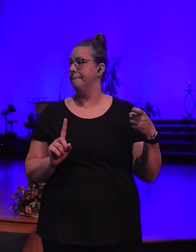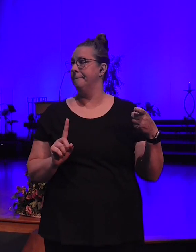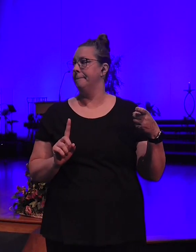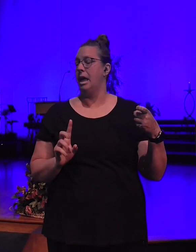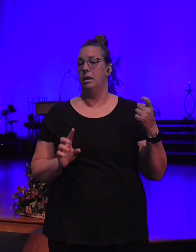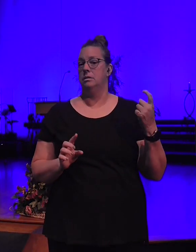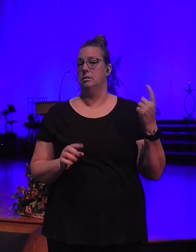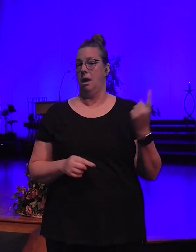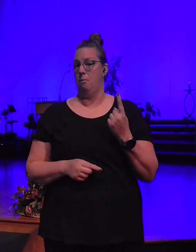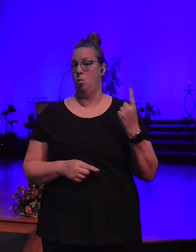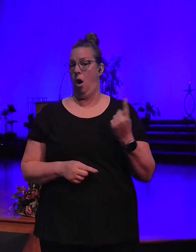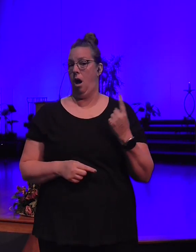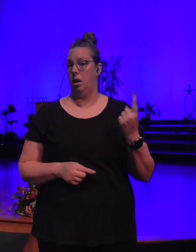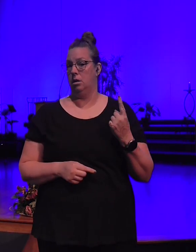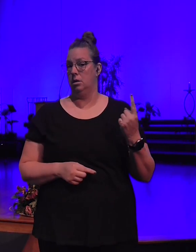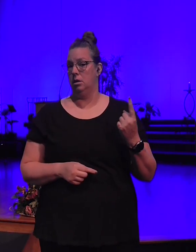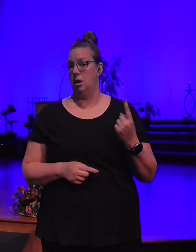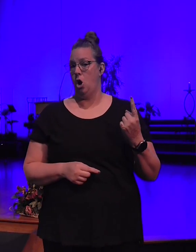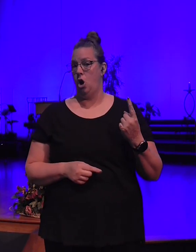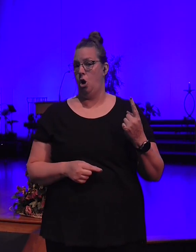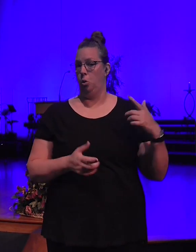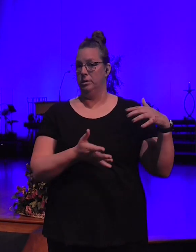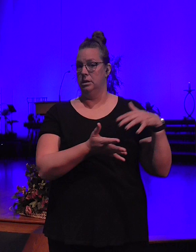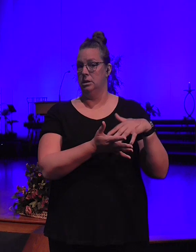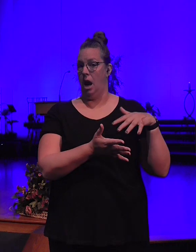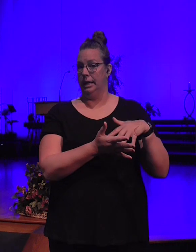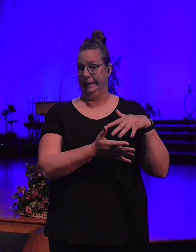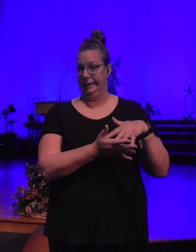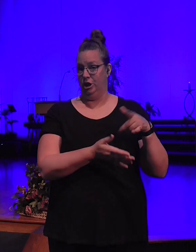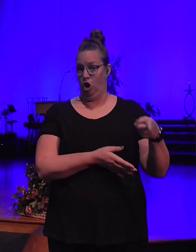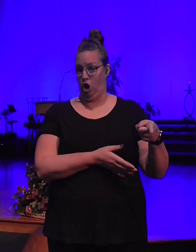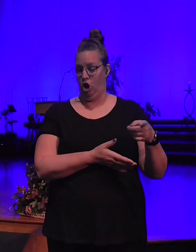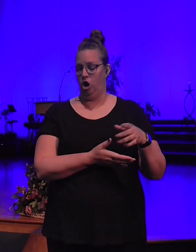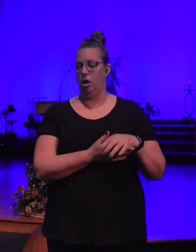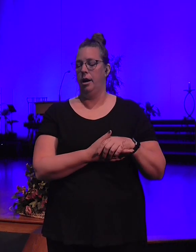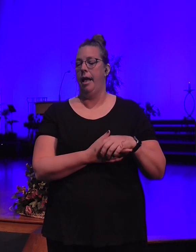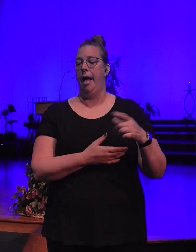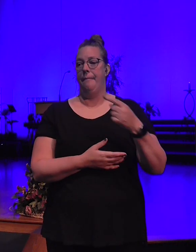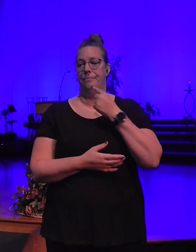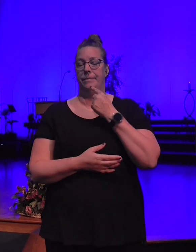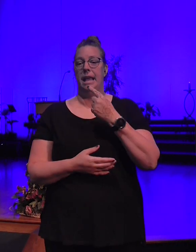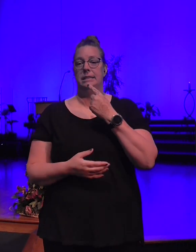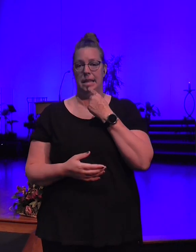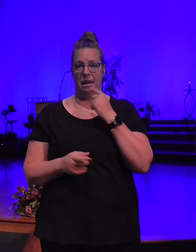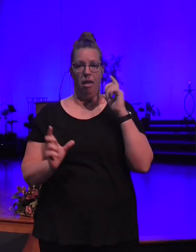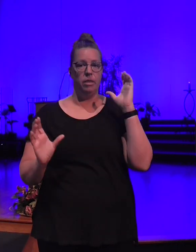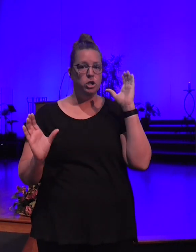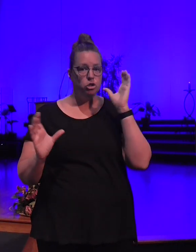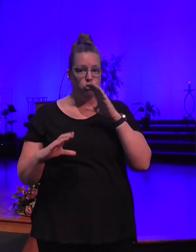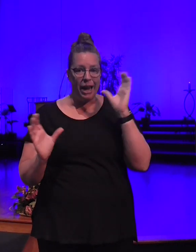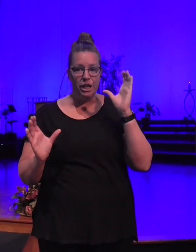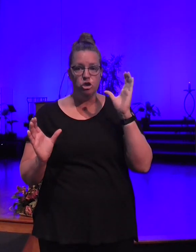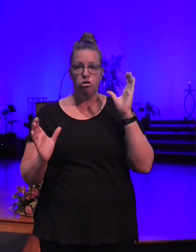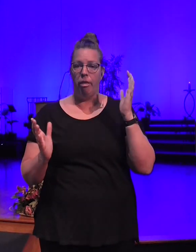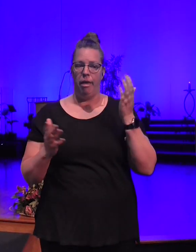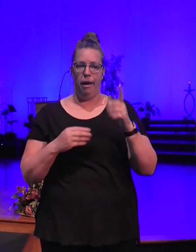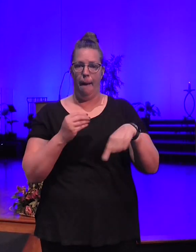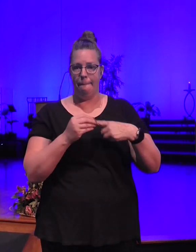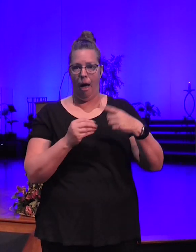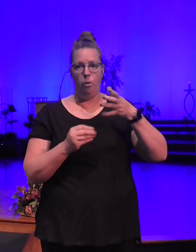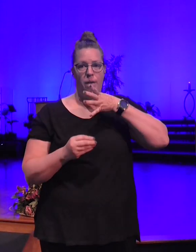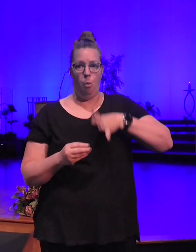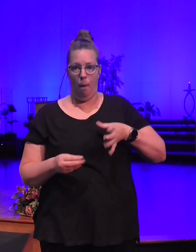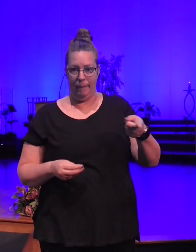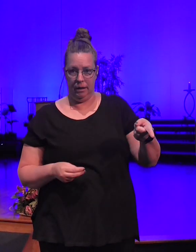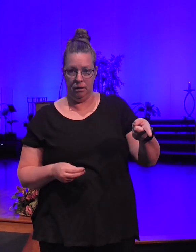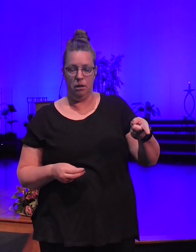someone who had done some study on Harriet, and they said, the strangest thing about this woman is